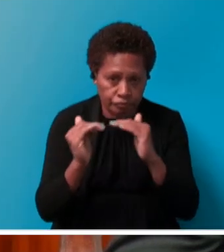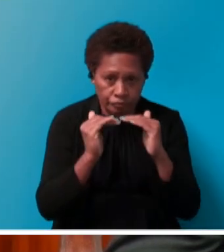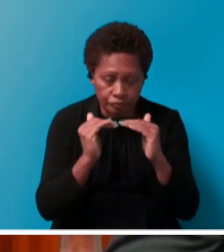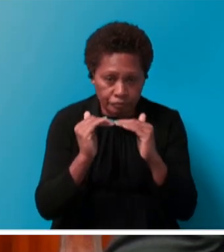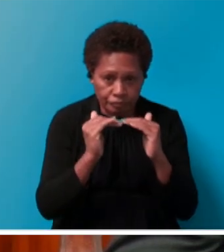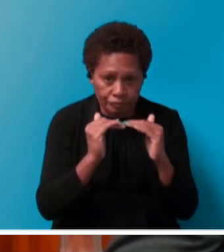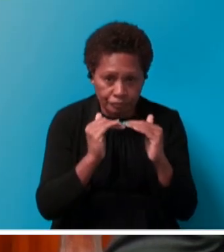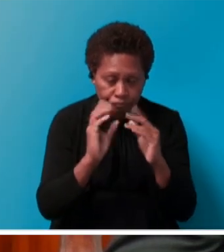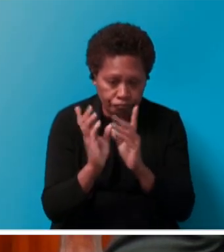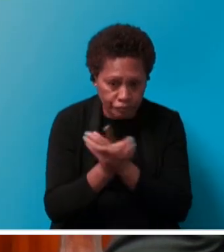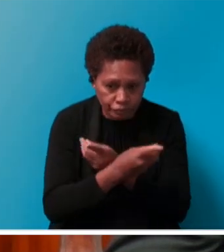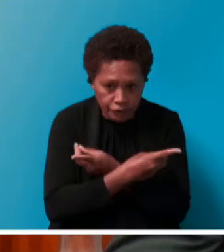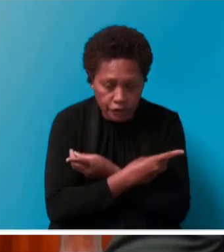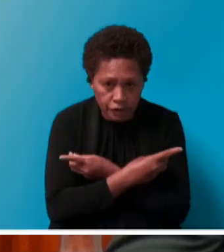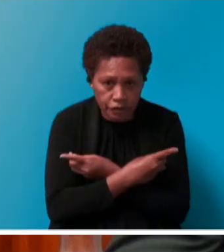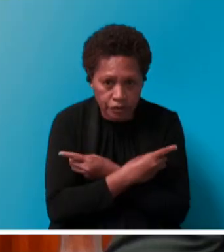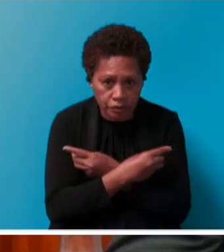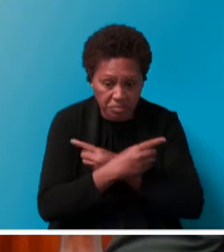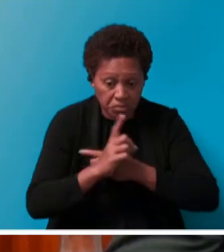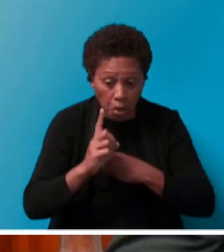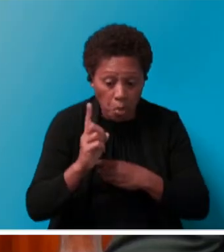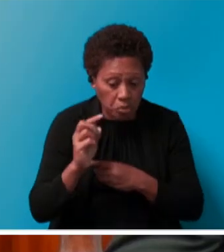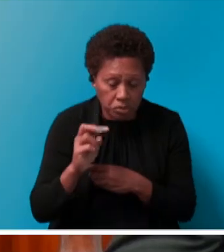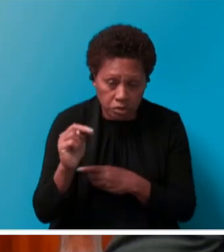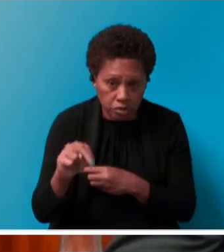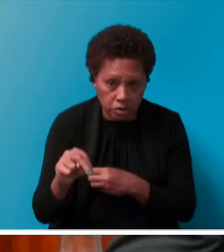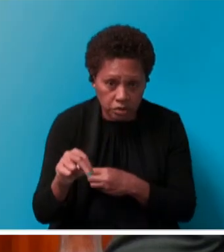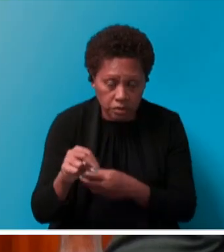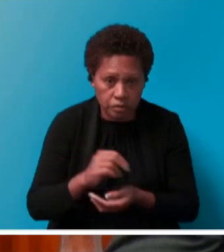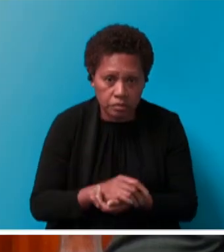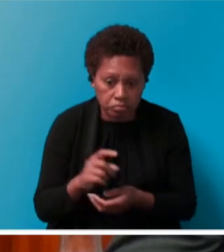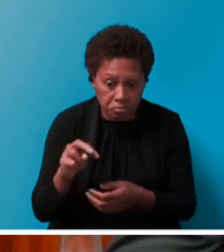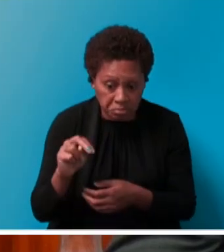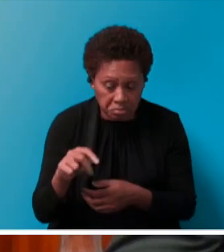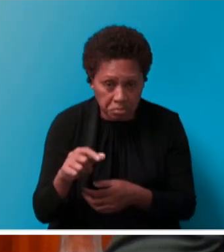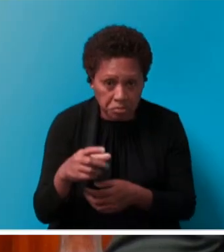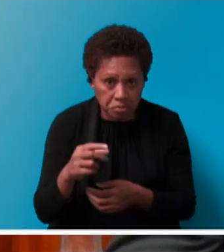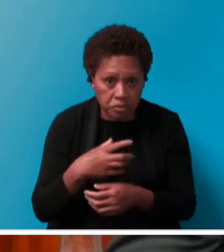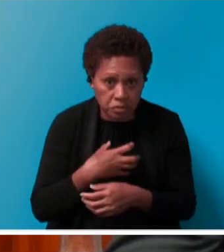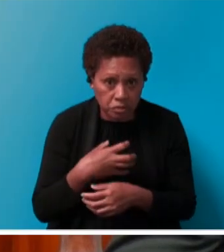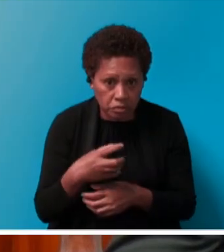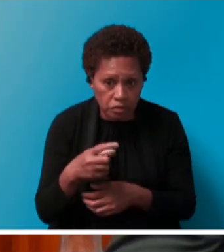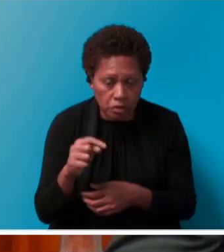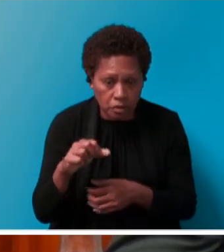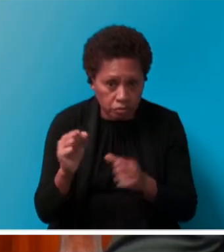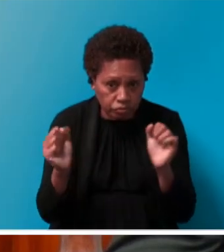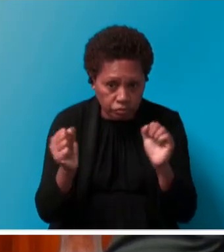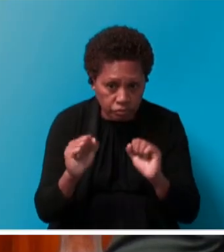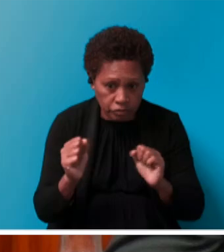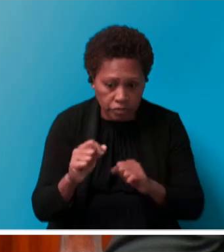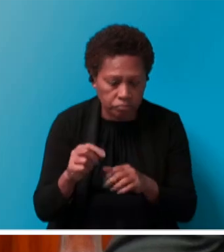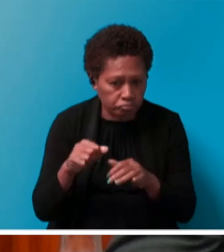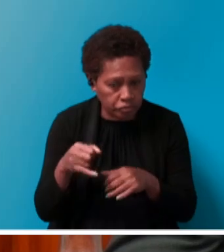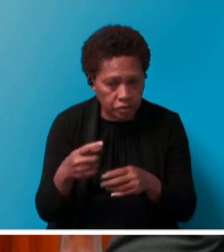dignity they preserve. This journey is about more than policies and systems. It's about future we are